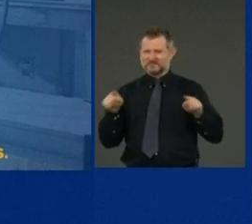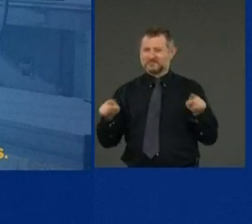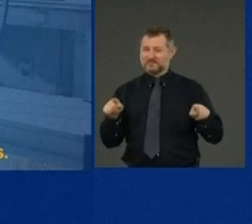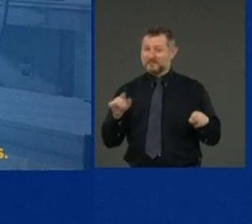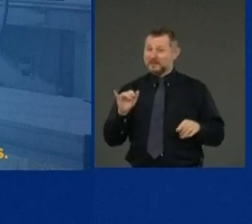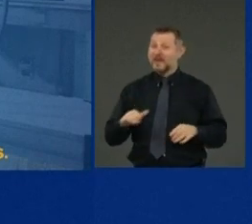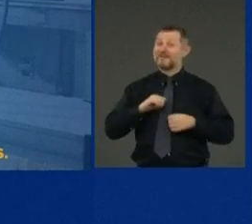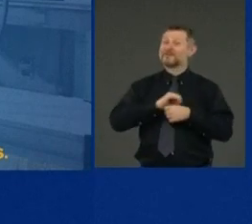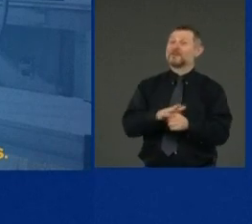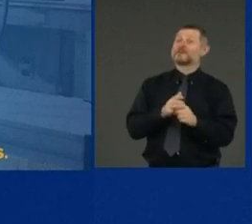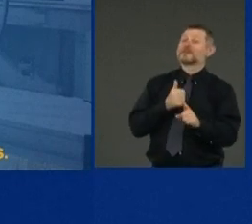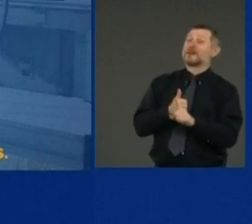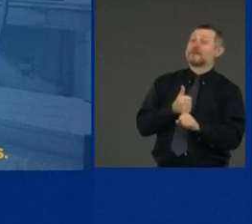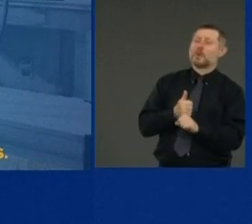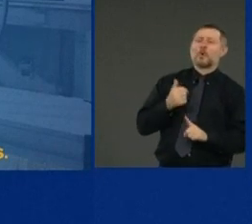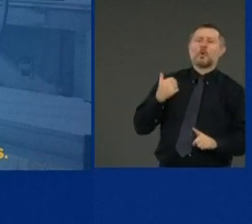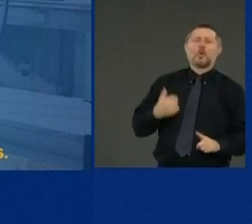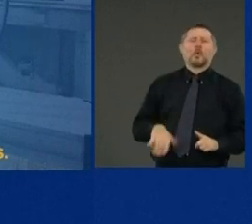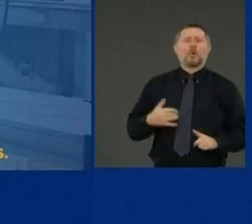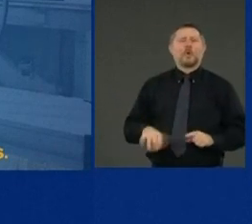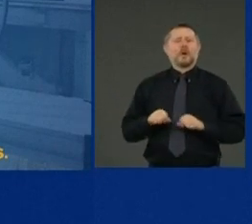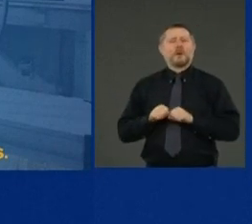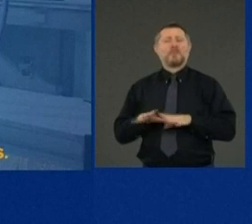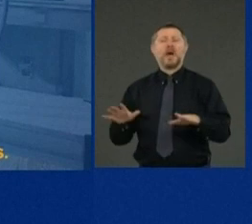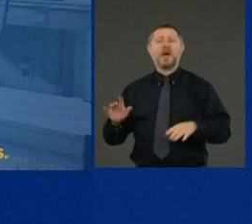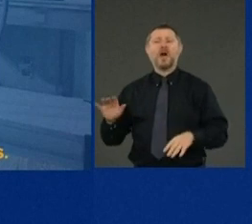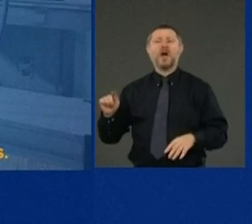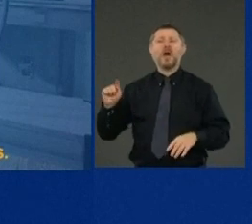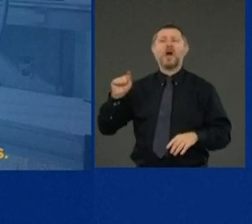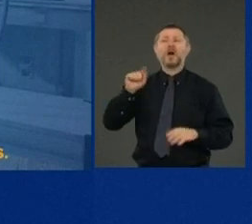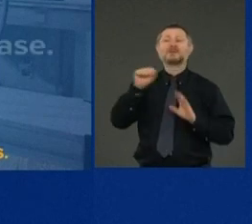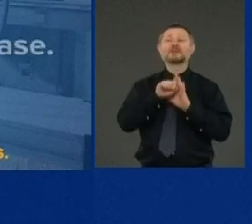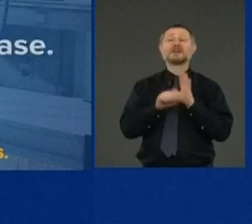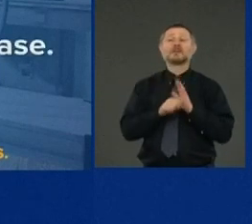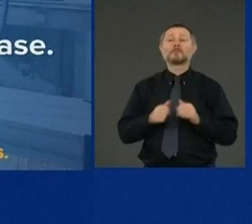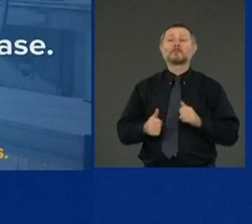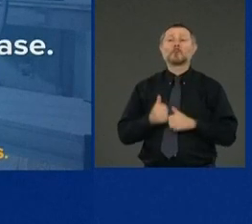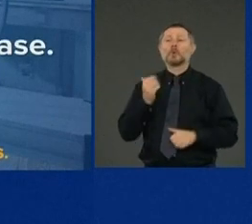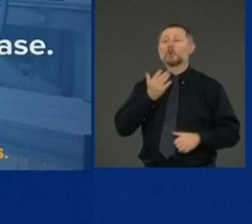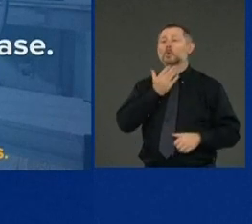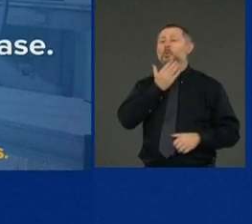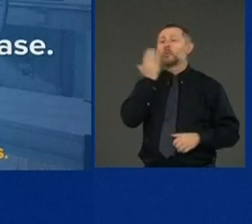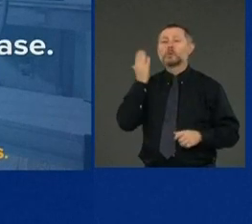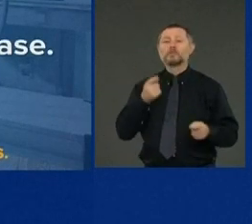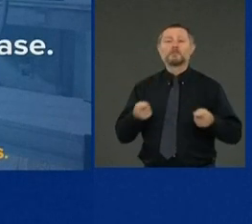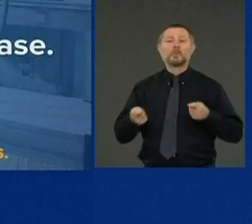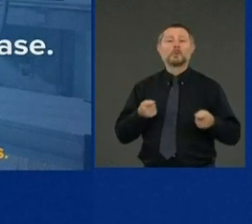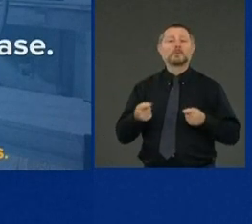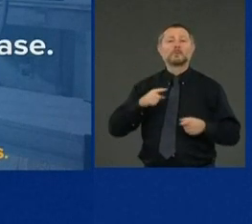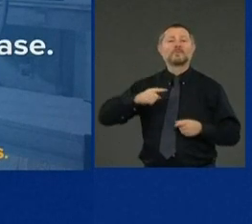spreading in states that have an unmanaged reopening.